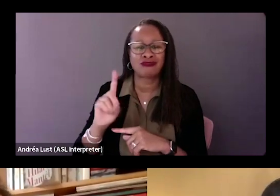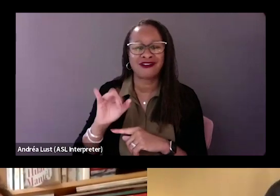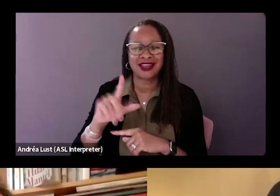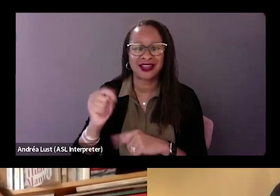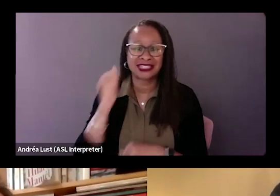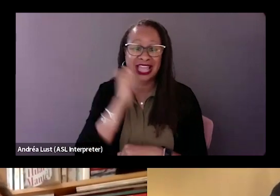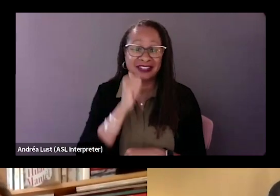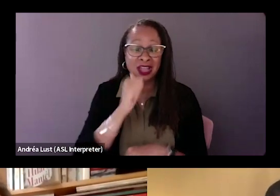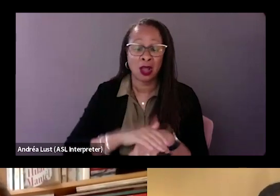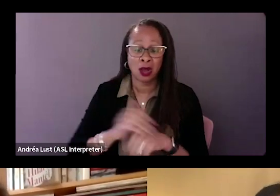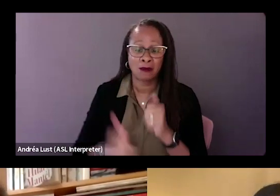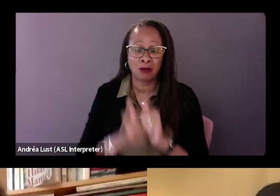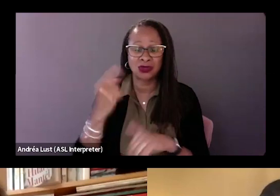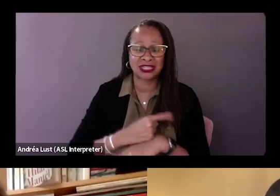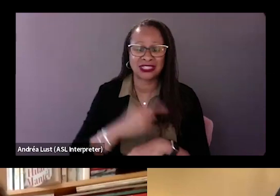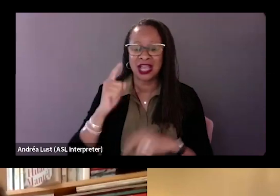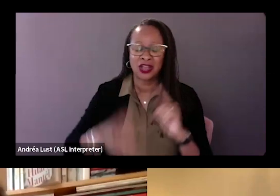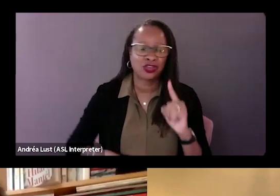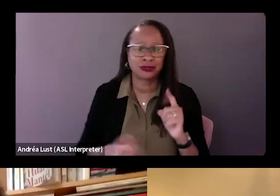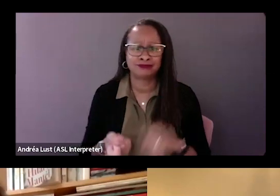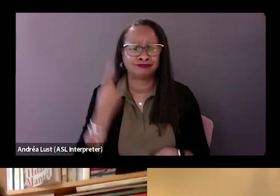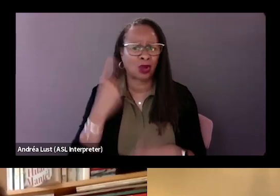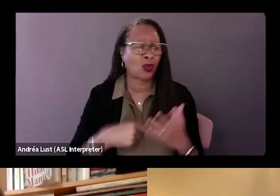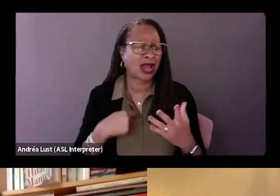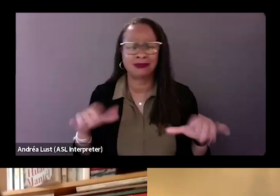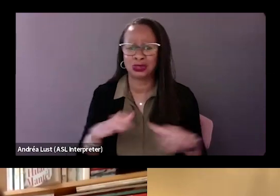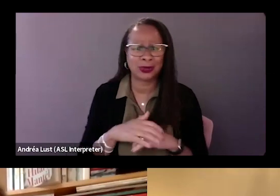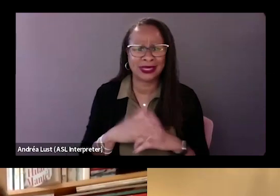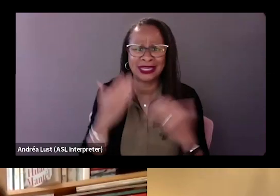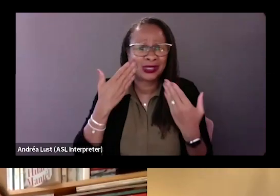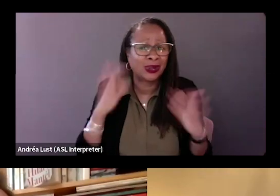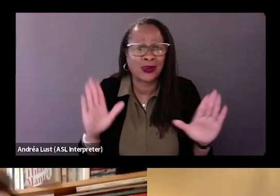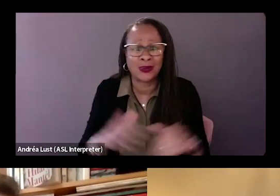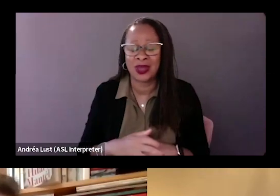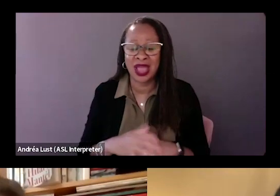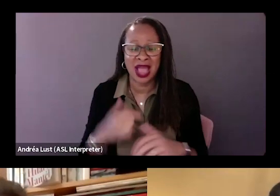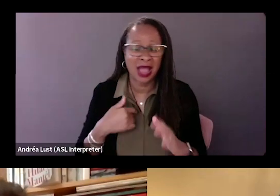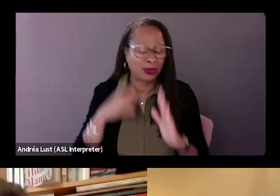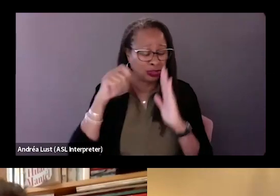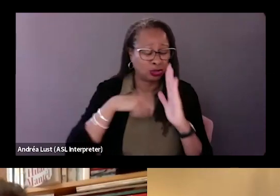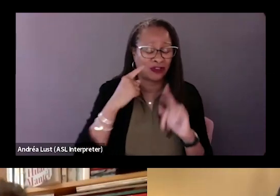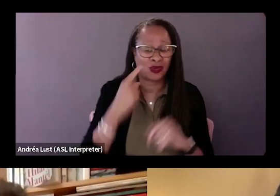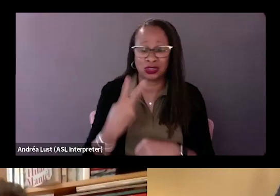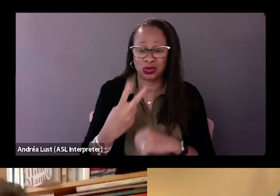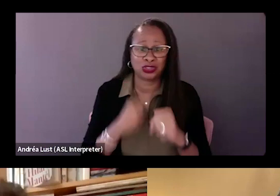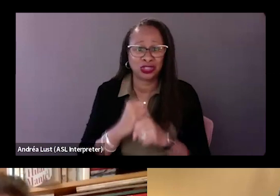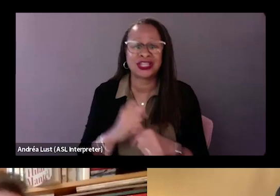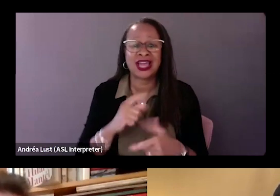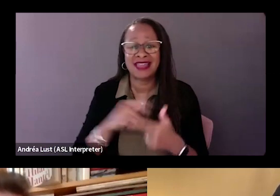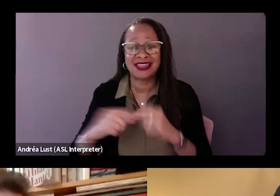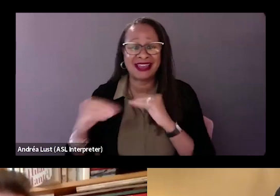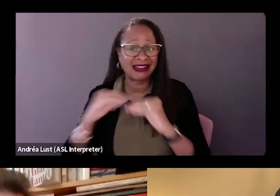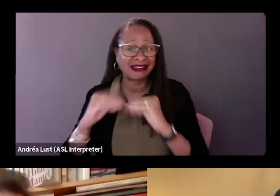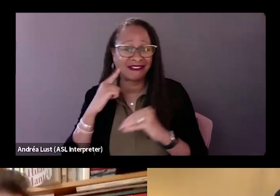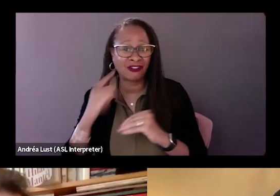on most days not even be able to fathom what is it that I'm up to, that I was shooting for 2 years and then editing for another 2 years.